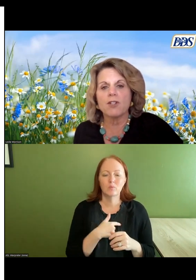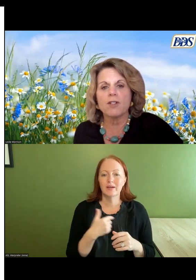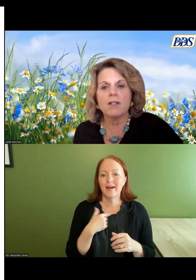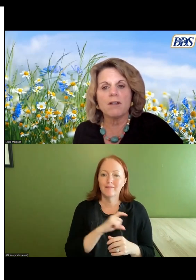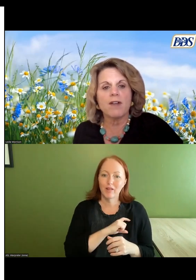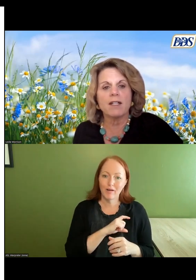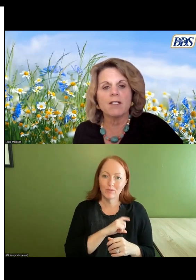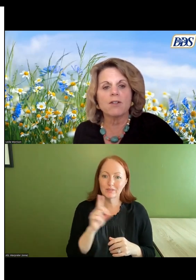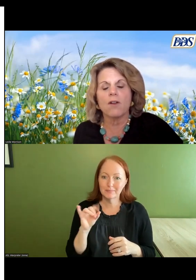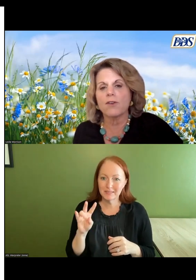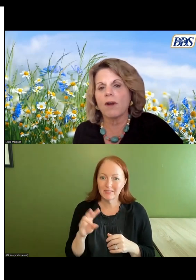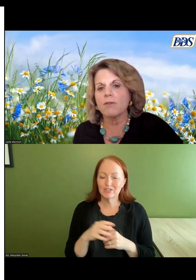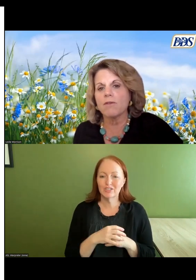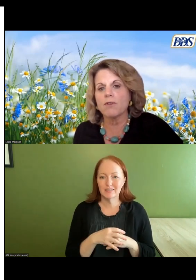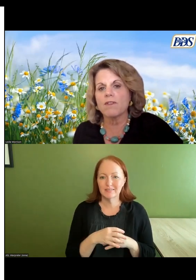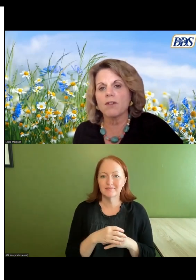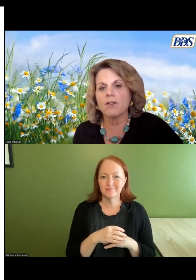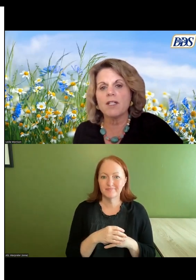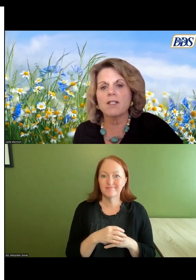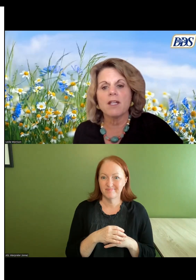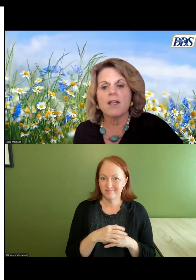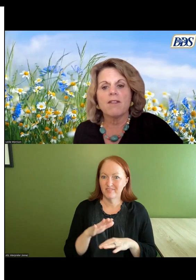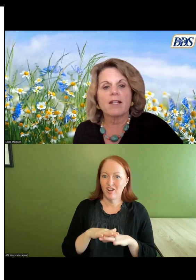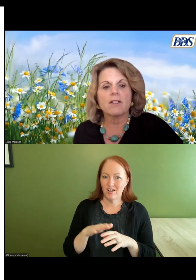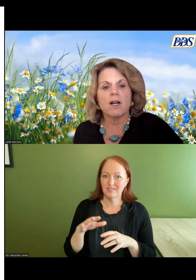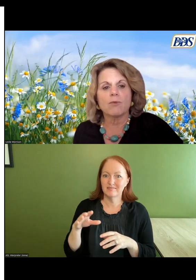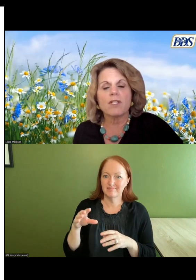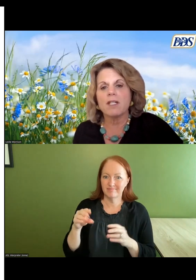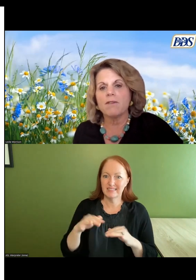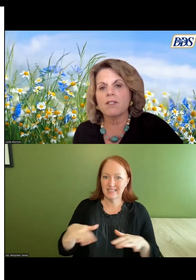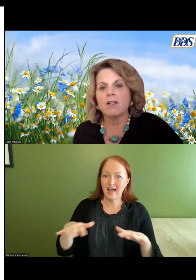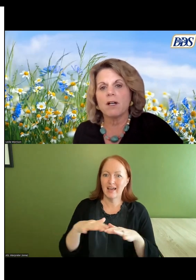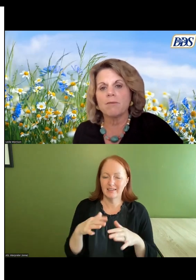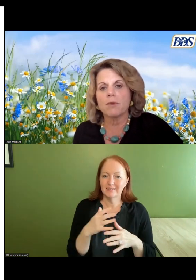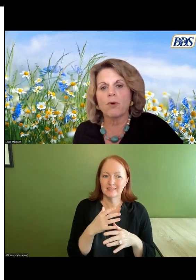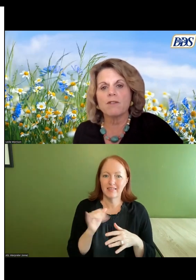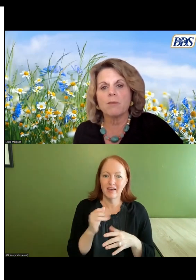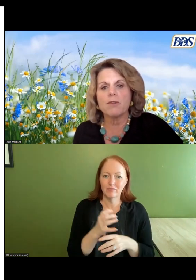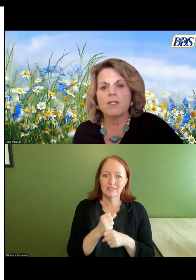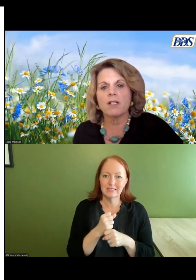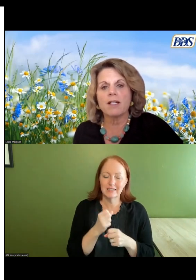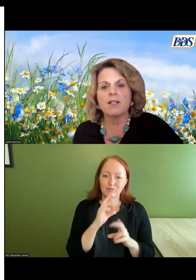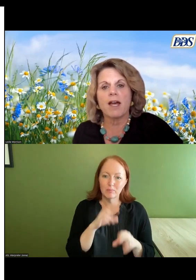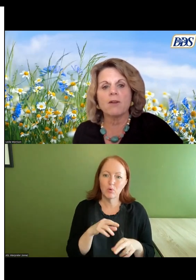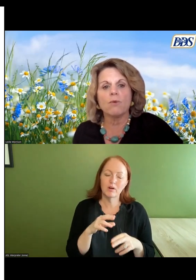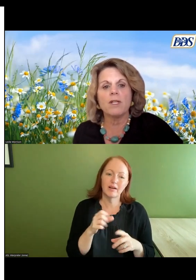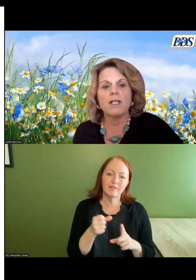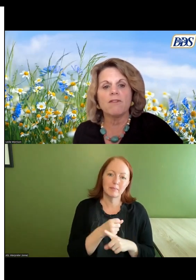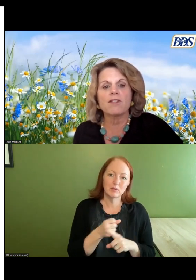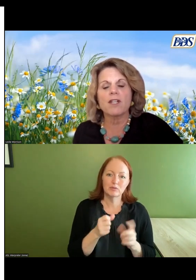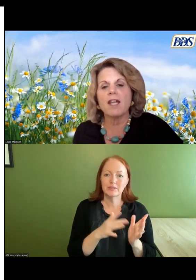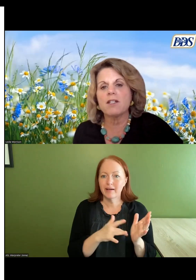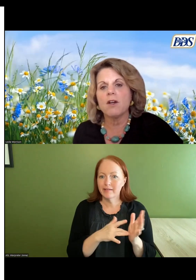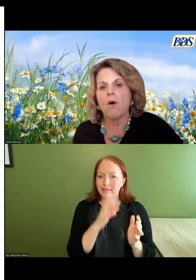enforcement division that is on the grounds of those facilities that receives reports of abuse and neglect that